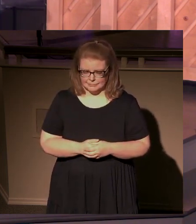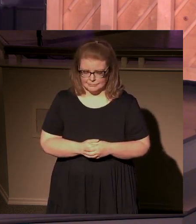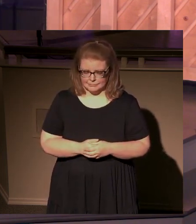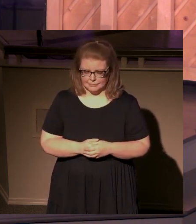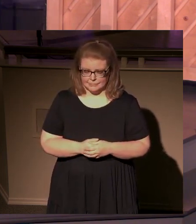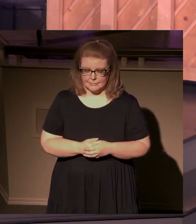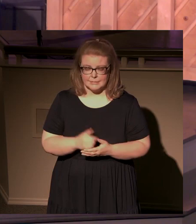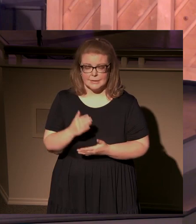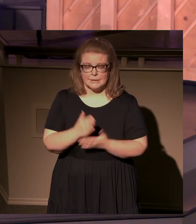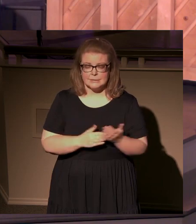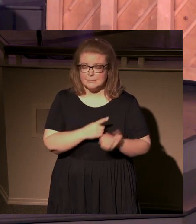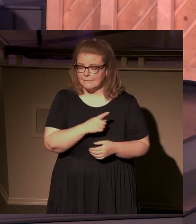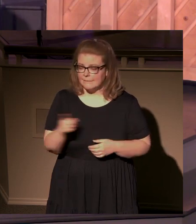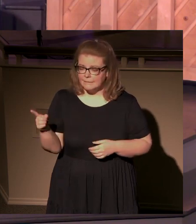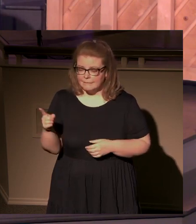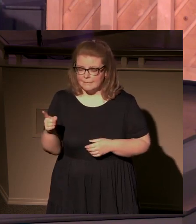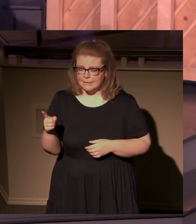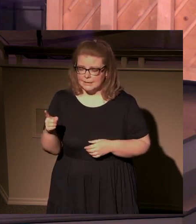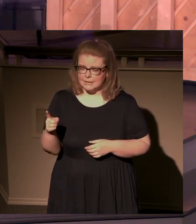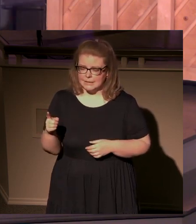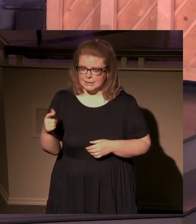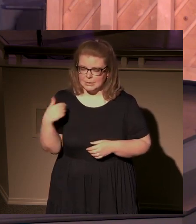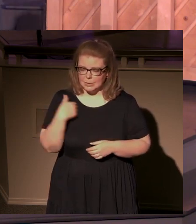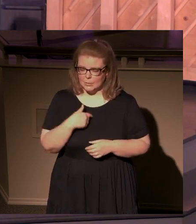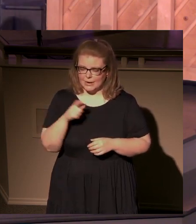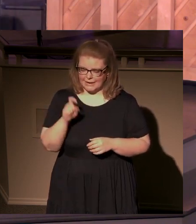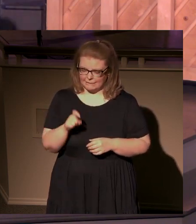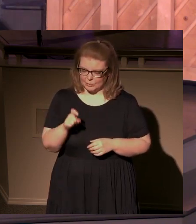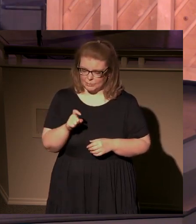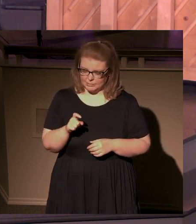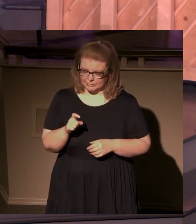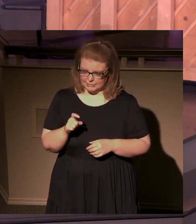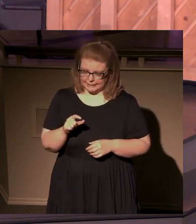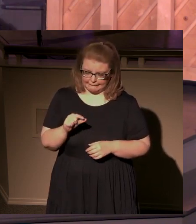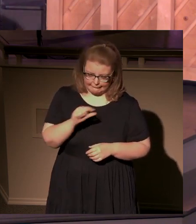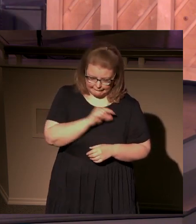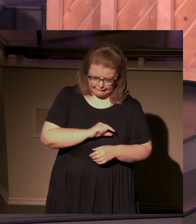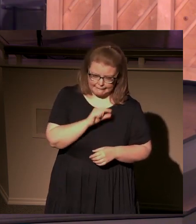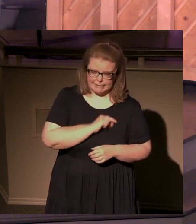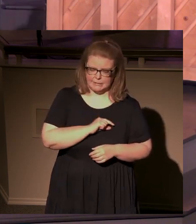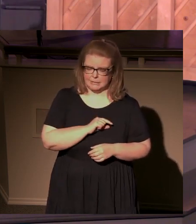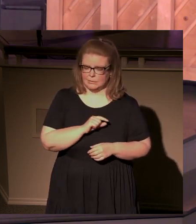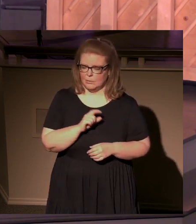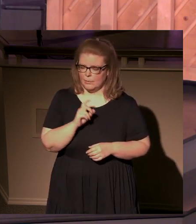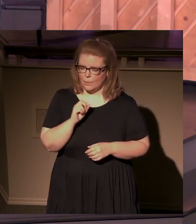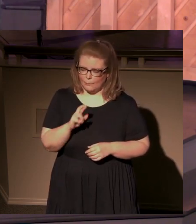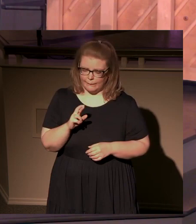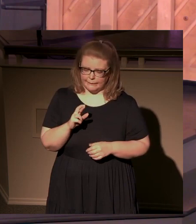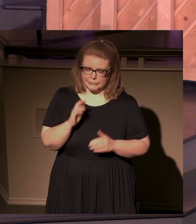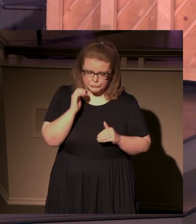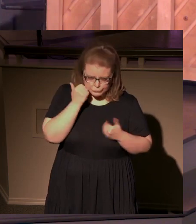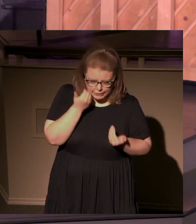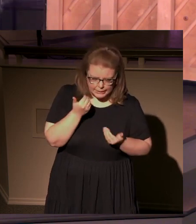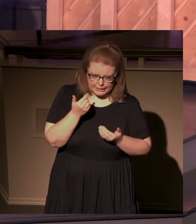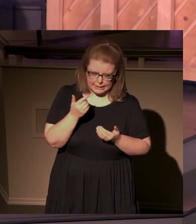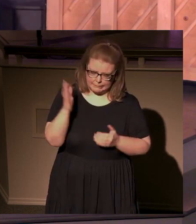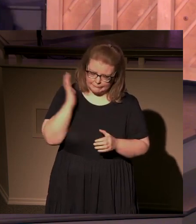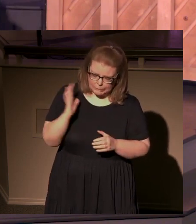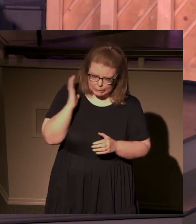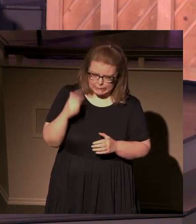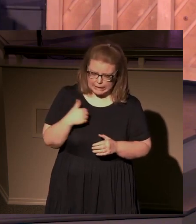Lord, for some of us, we're going to have to lay down some guilt for all that we weren't and everything we didn't